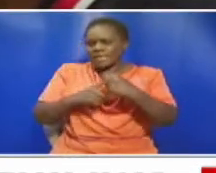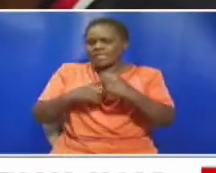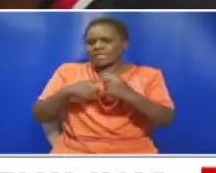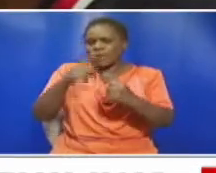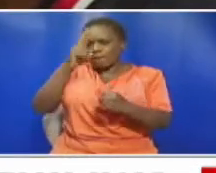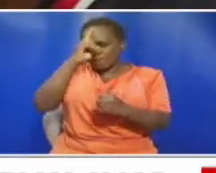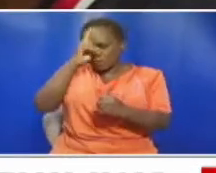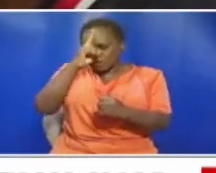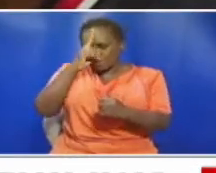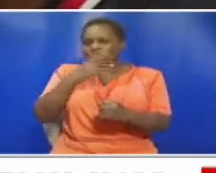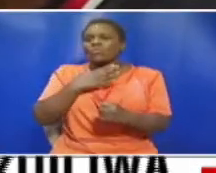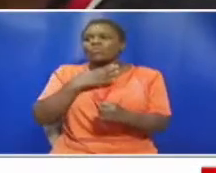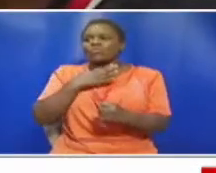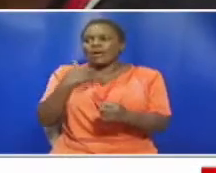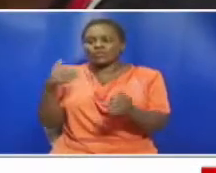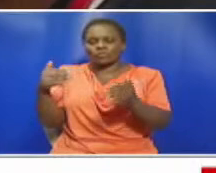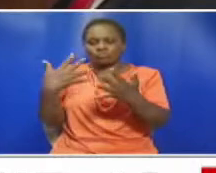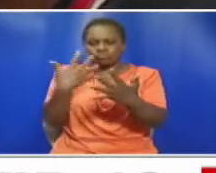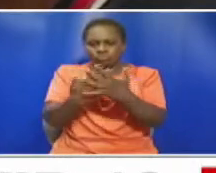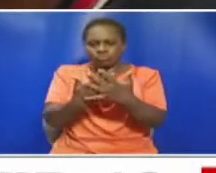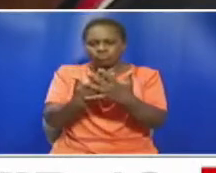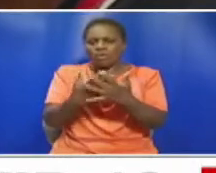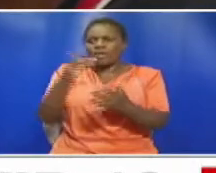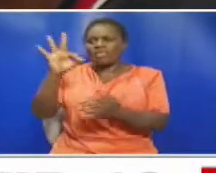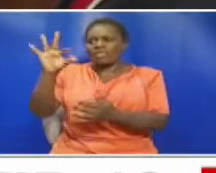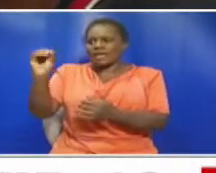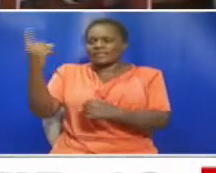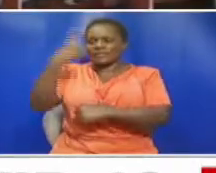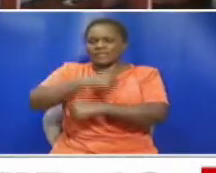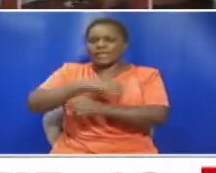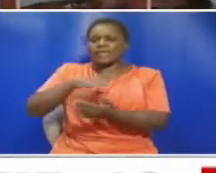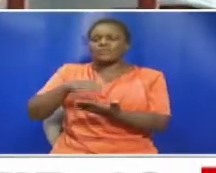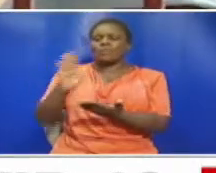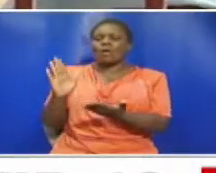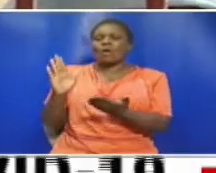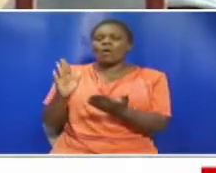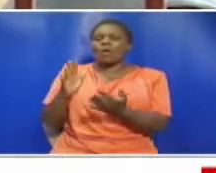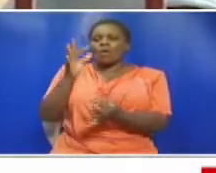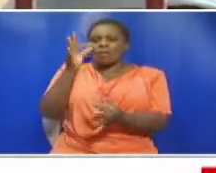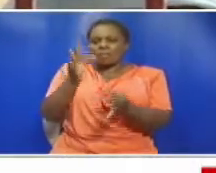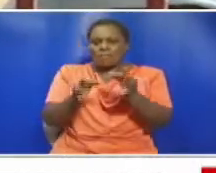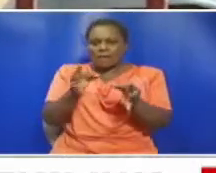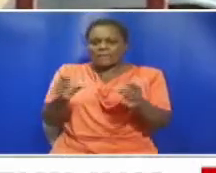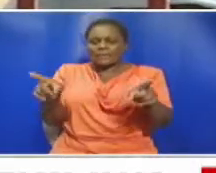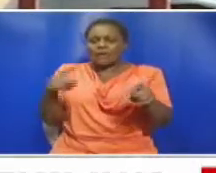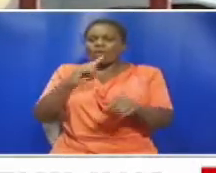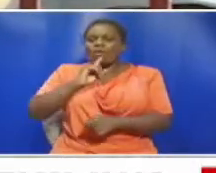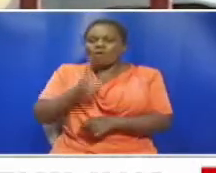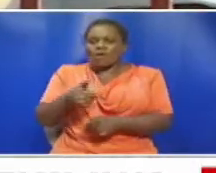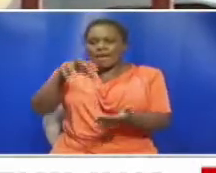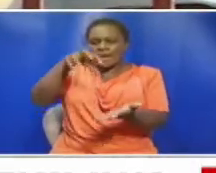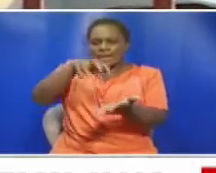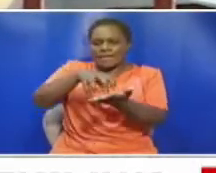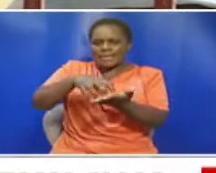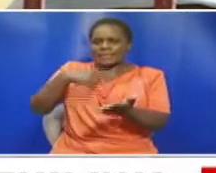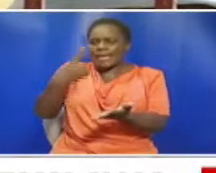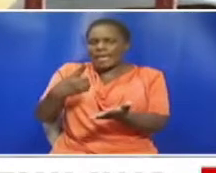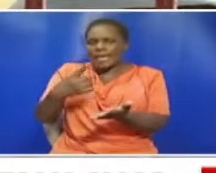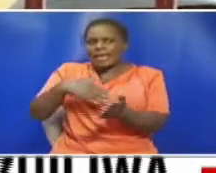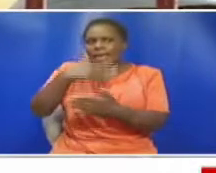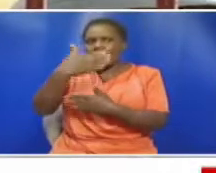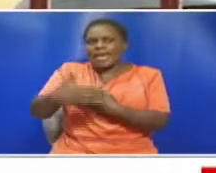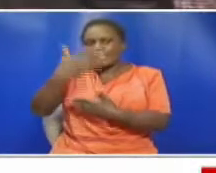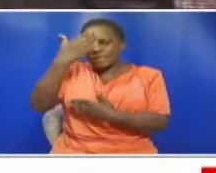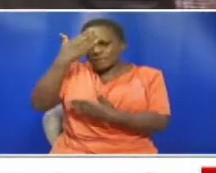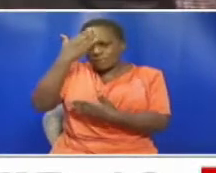kupinga ombi la kutaka kuwazuilia kwa siku 30 zaidi. Hakimu mkubwa wa Zombari akiagiza kesi hiyo kutajwa Jumatatu